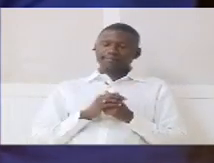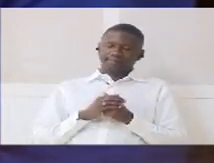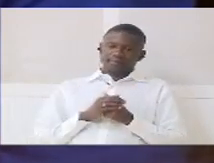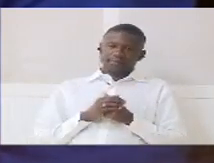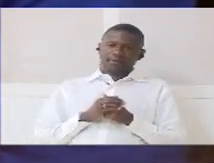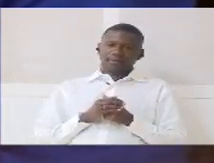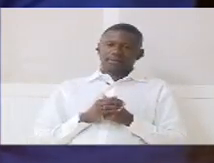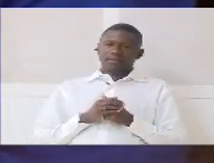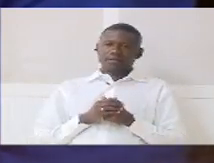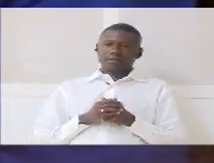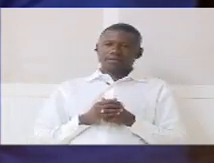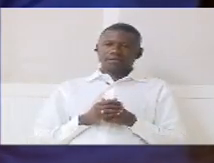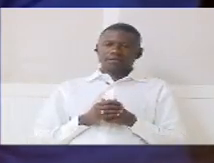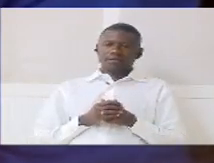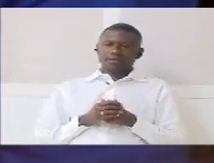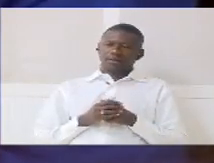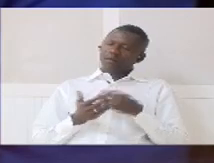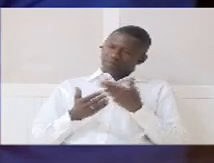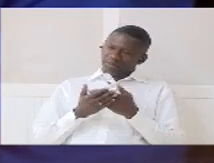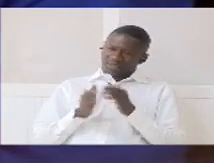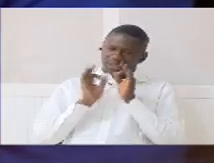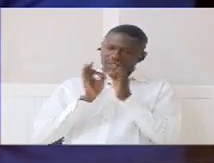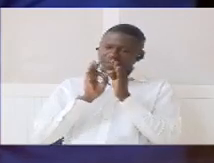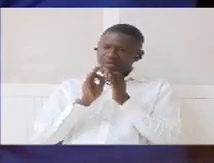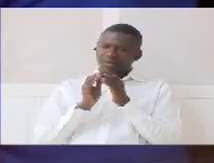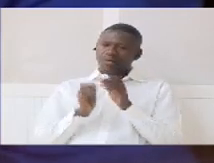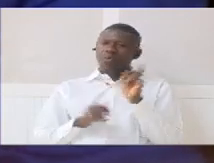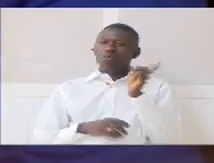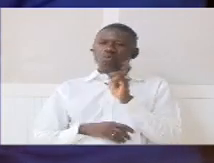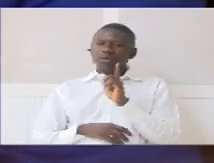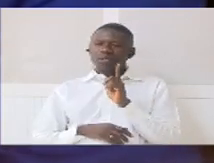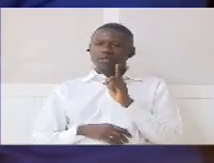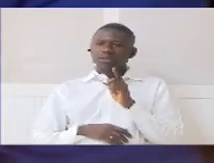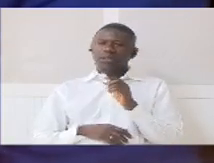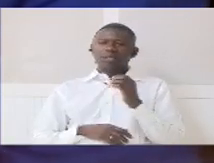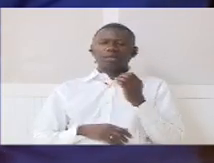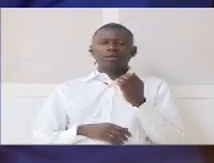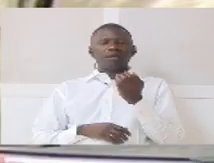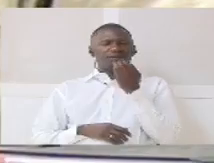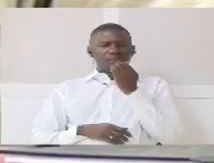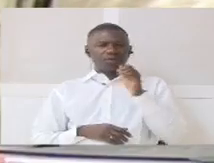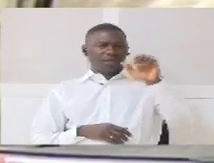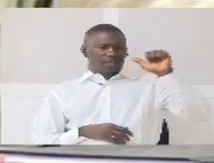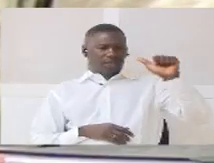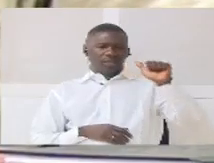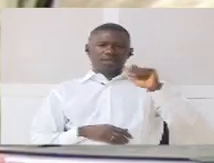Please, can you kindly explain what is diet A and what is diet B?